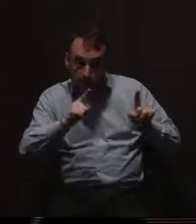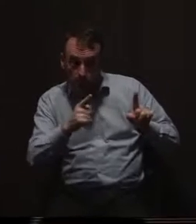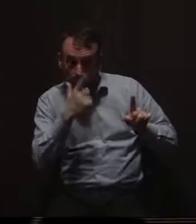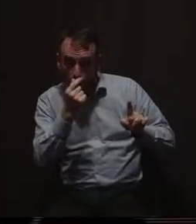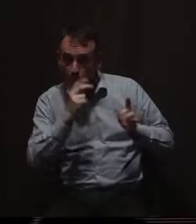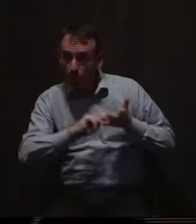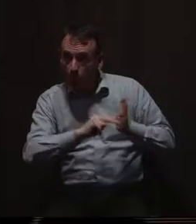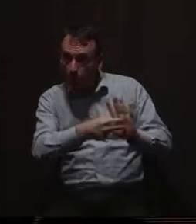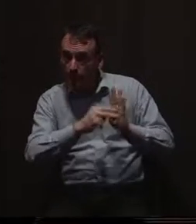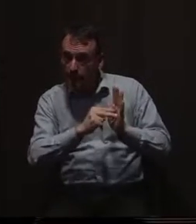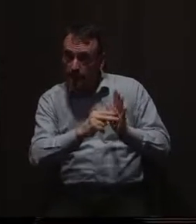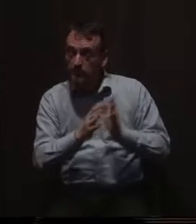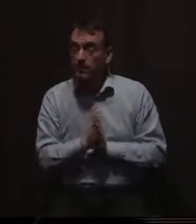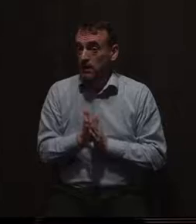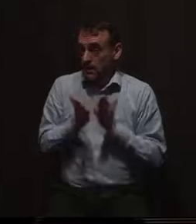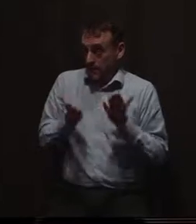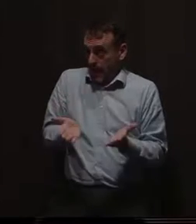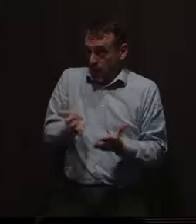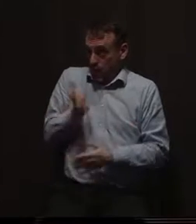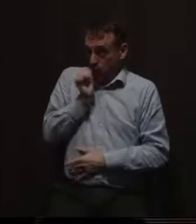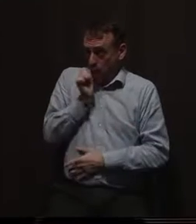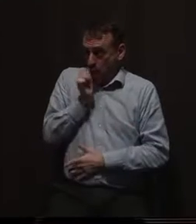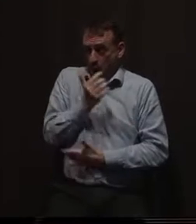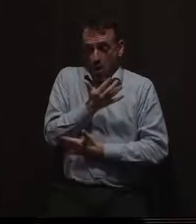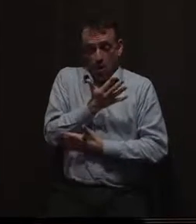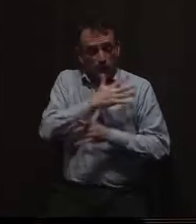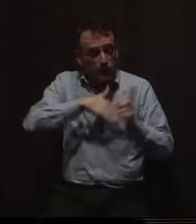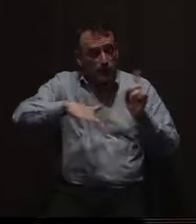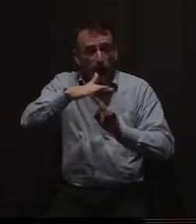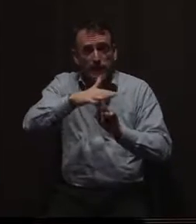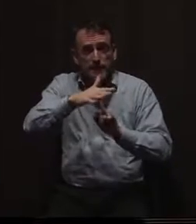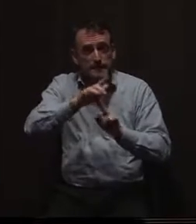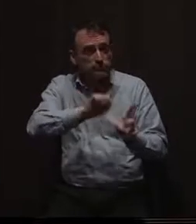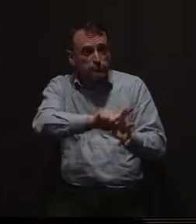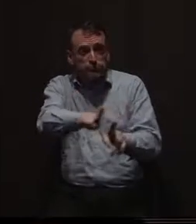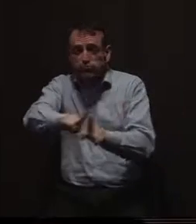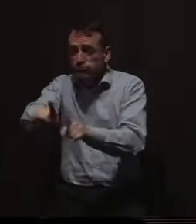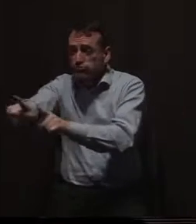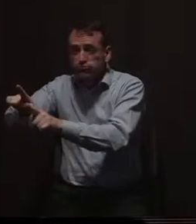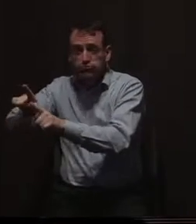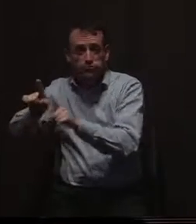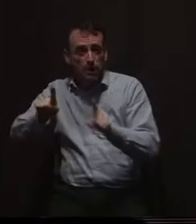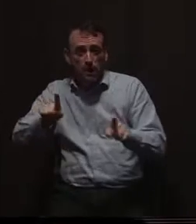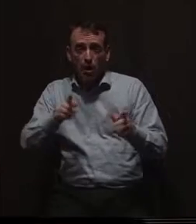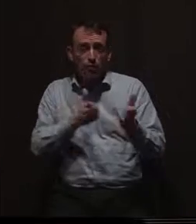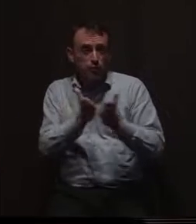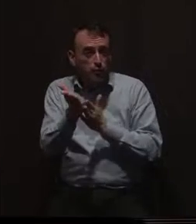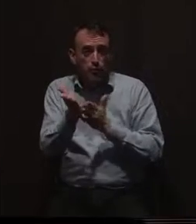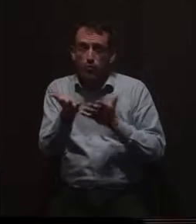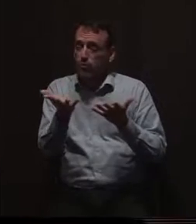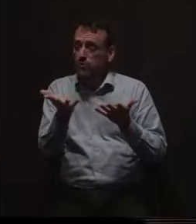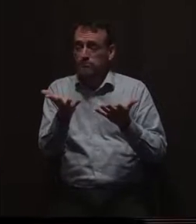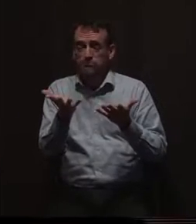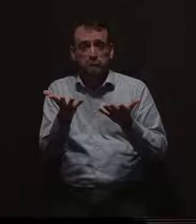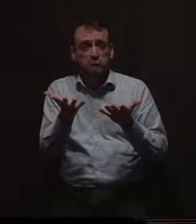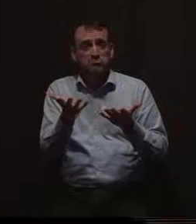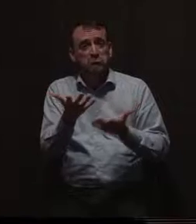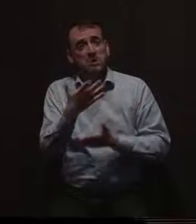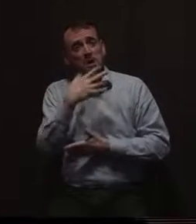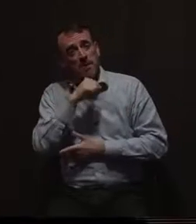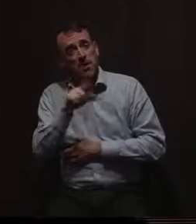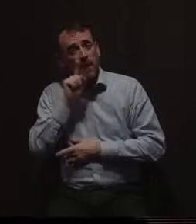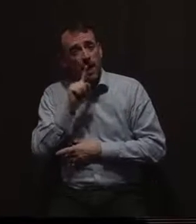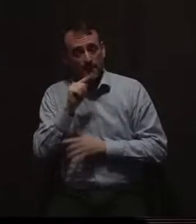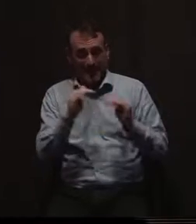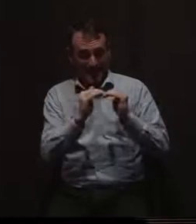So now we do know there are loads of societies that are kind of based on consent, so there are consent societies